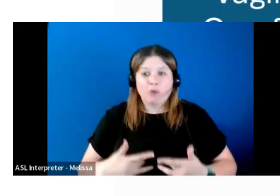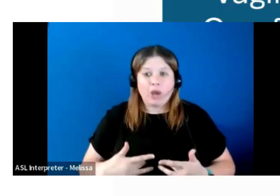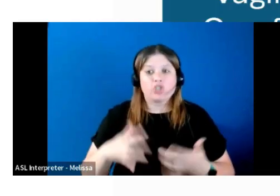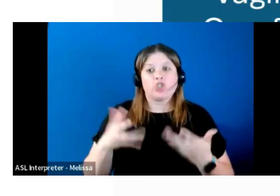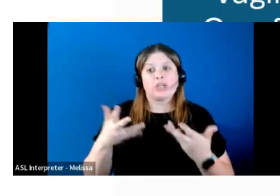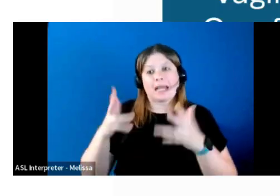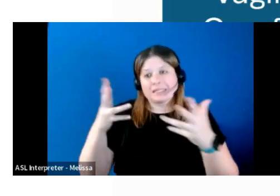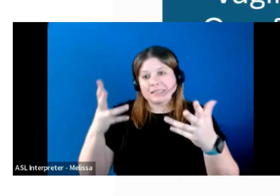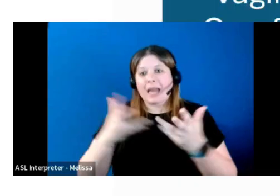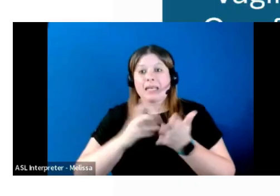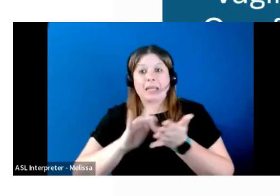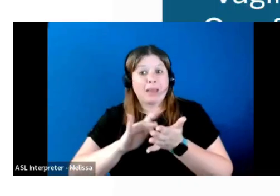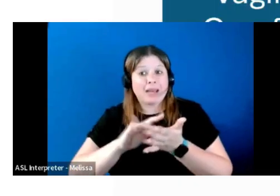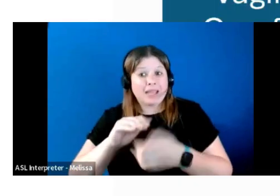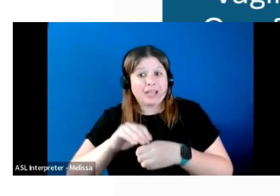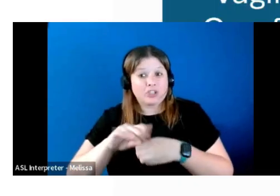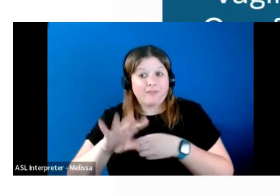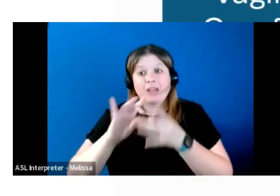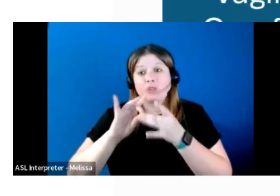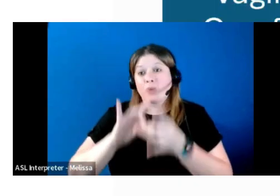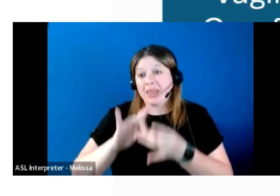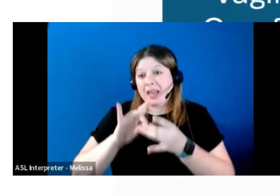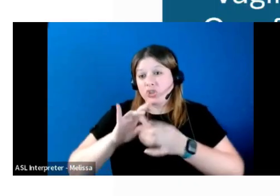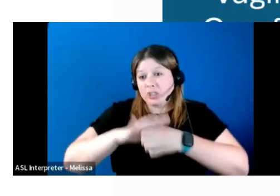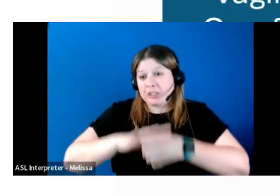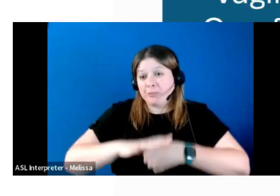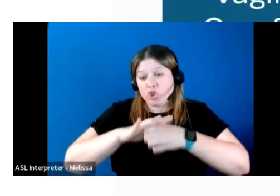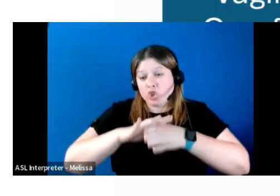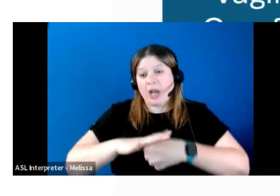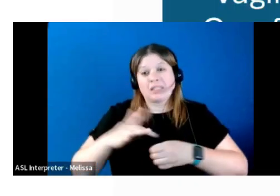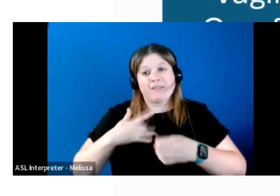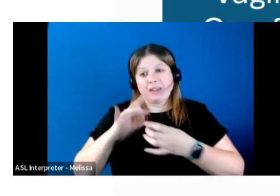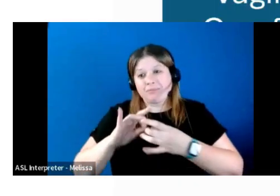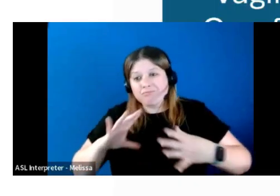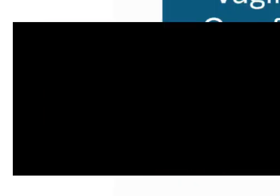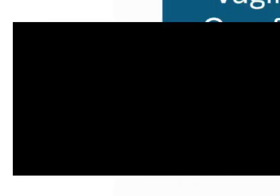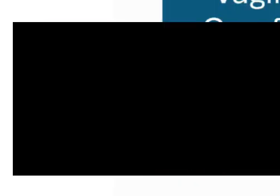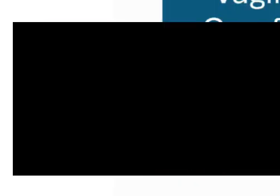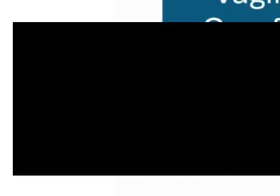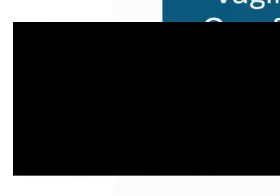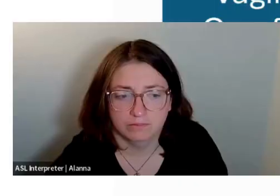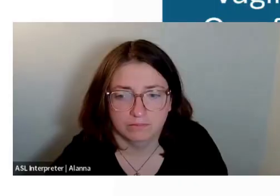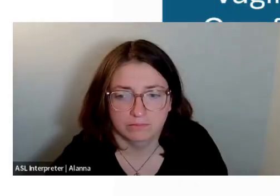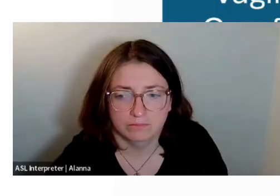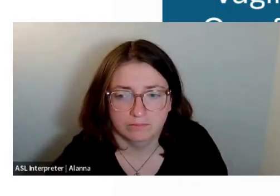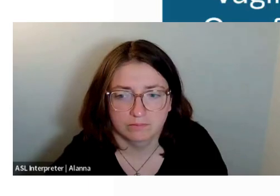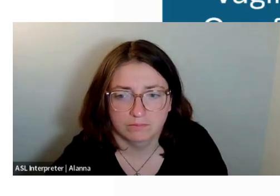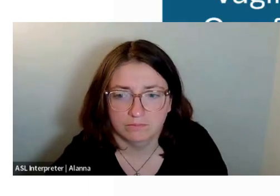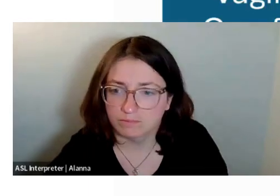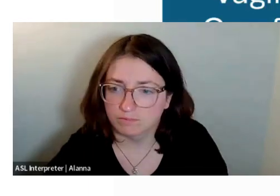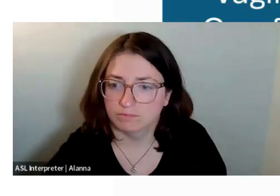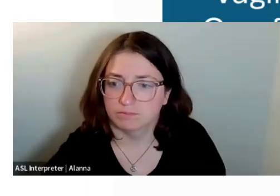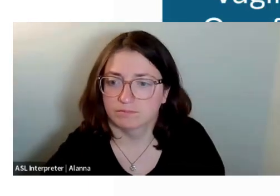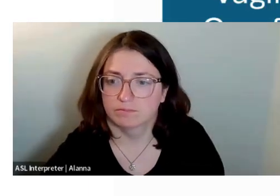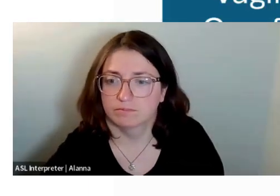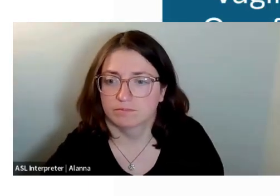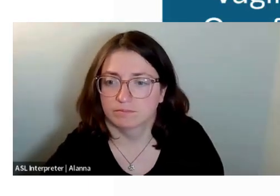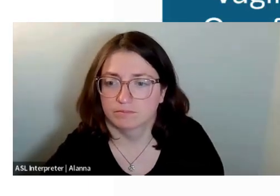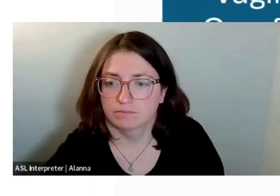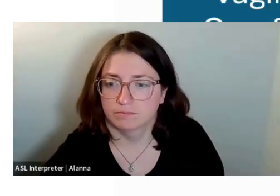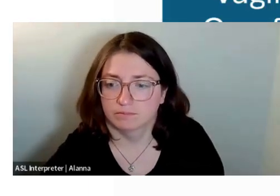medication effects, relationship stress, disconnection from the body, rather than lack of love or